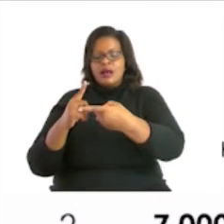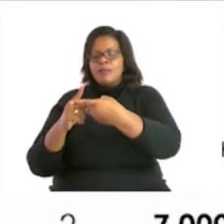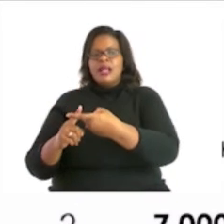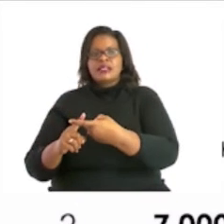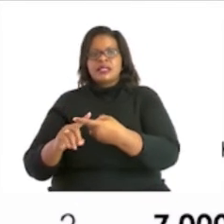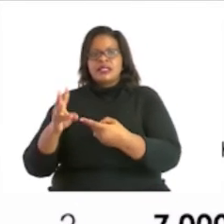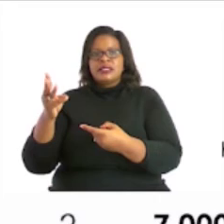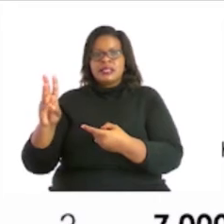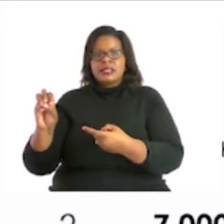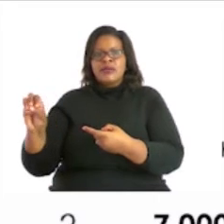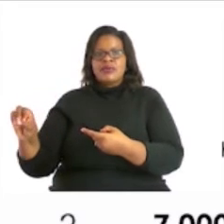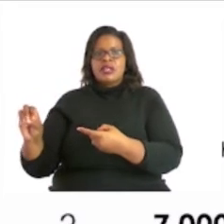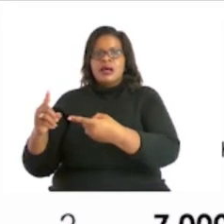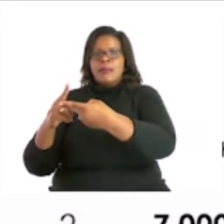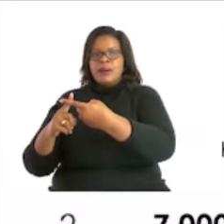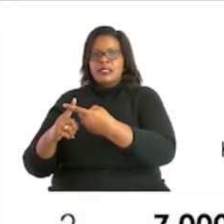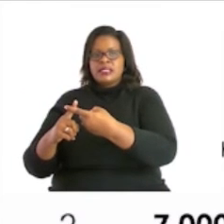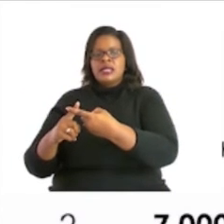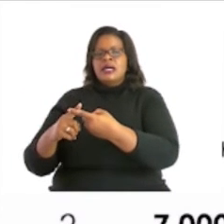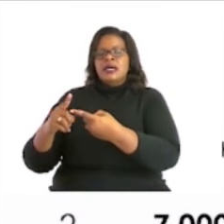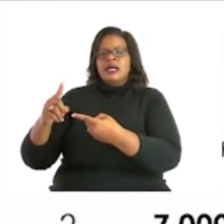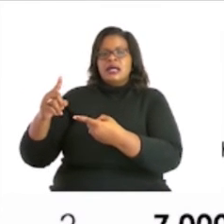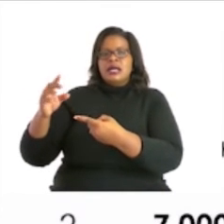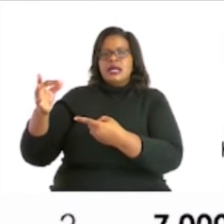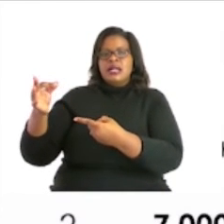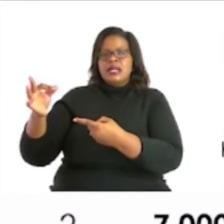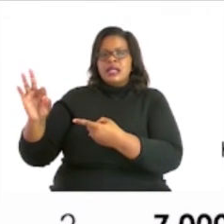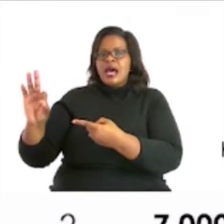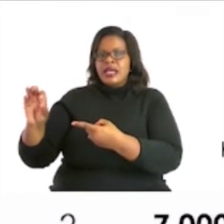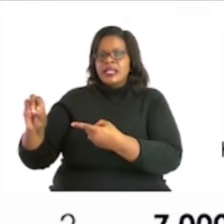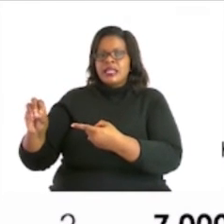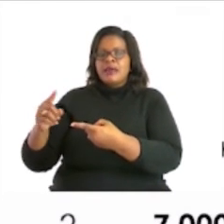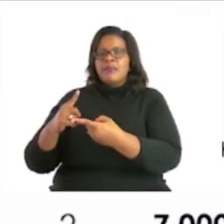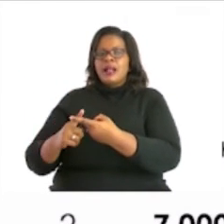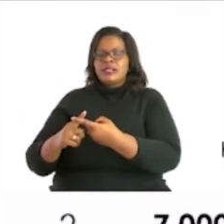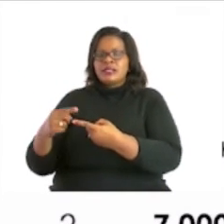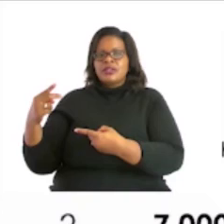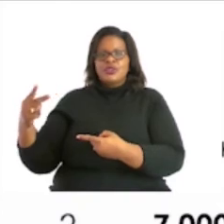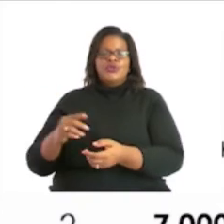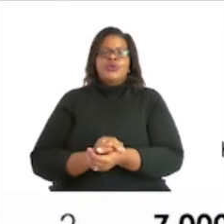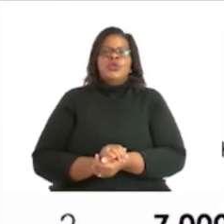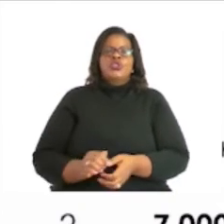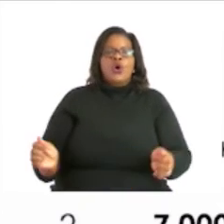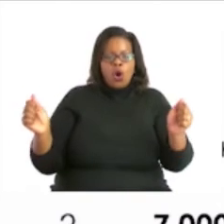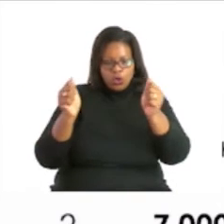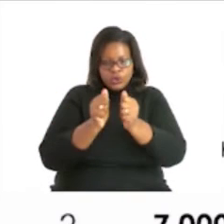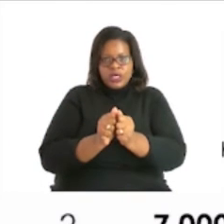600 plus 90 plus 2. And if we add it together, that gives me